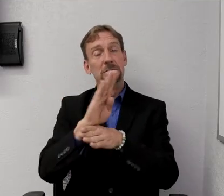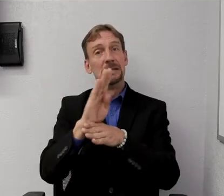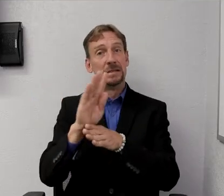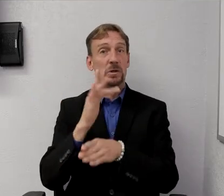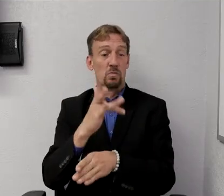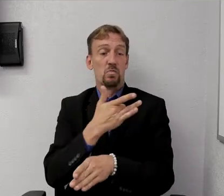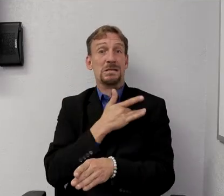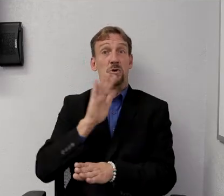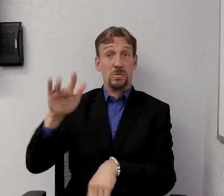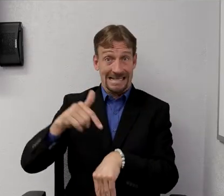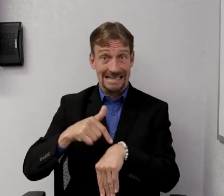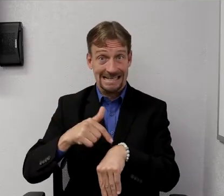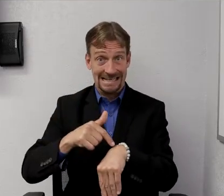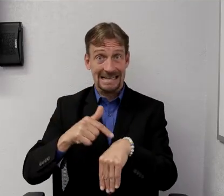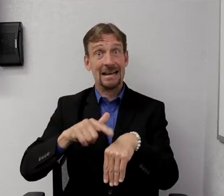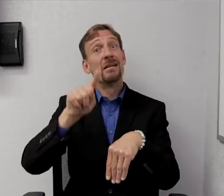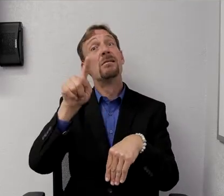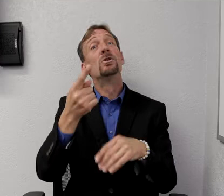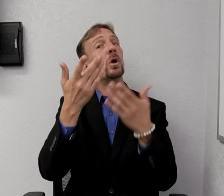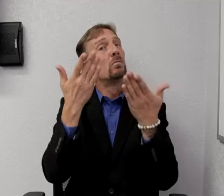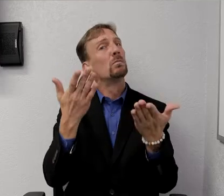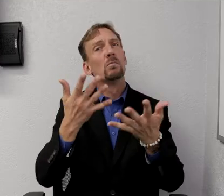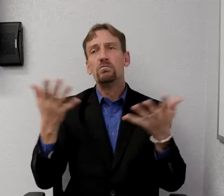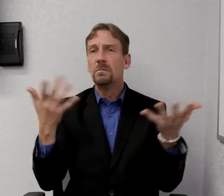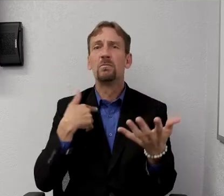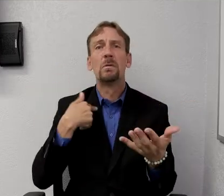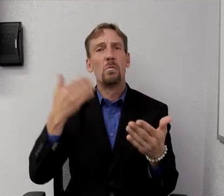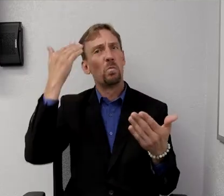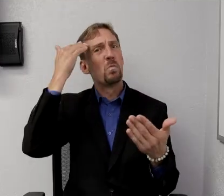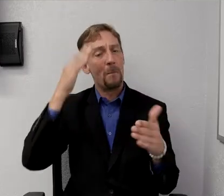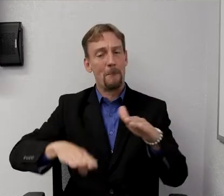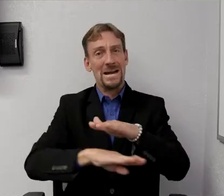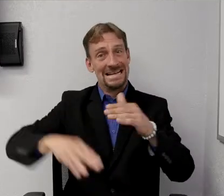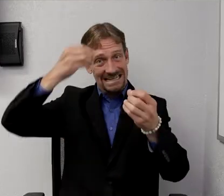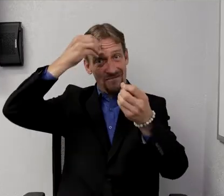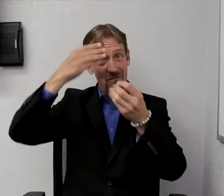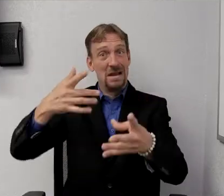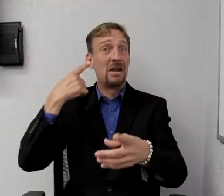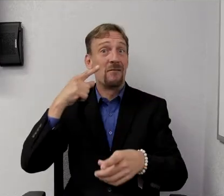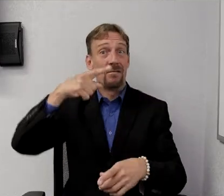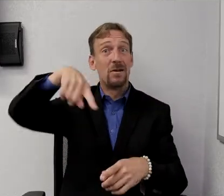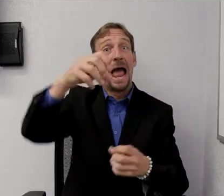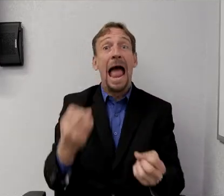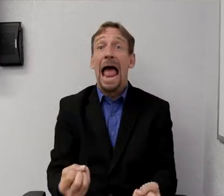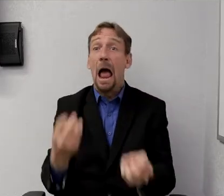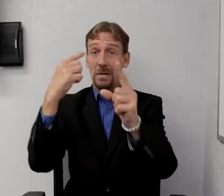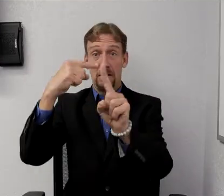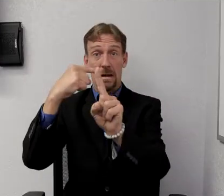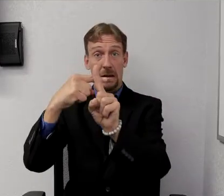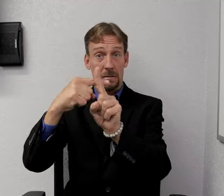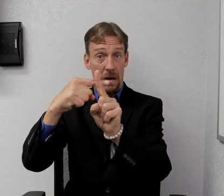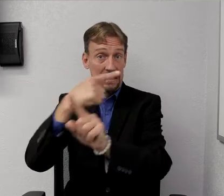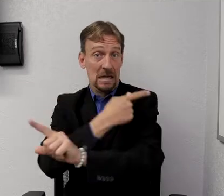go ahead and start with just the basic information that people want to know. How many positive patients are in